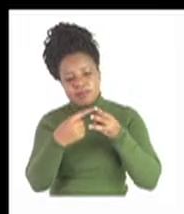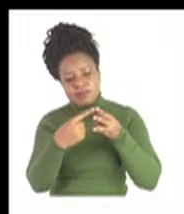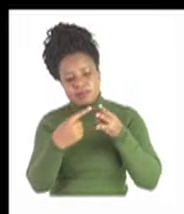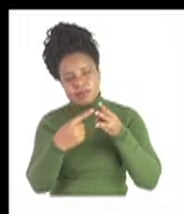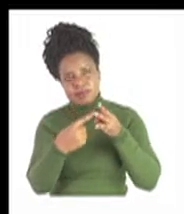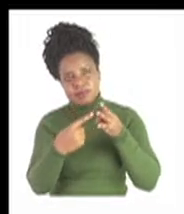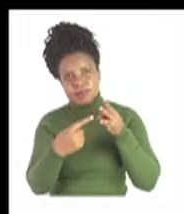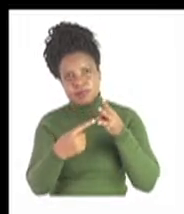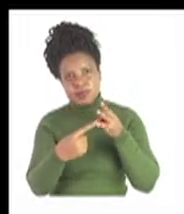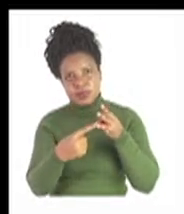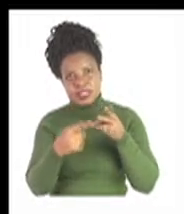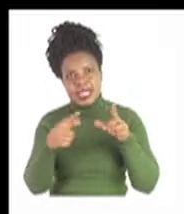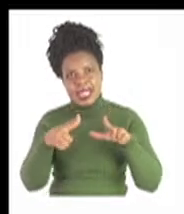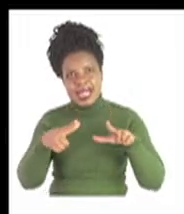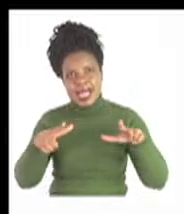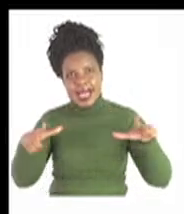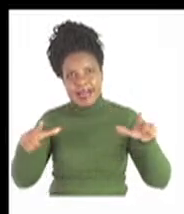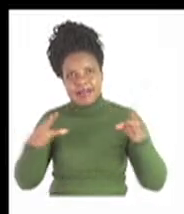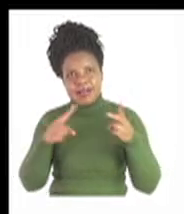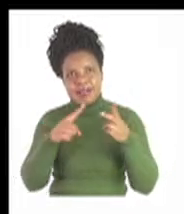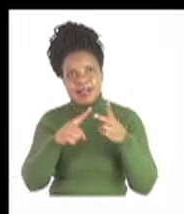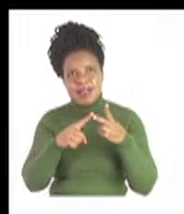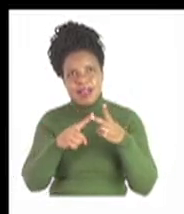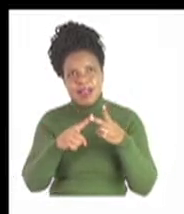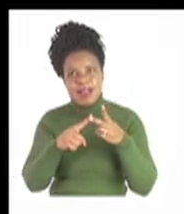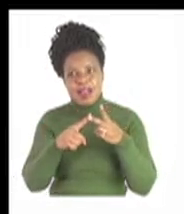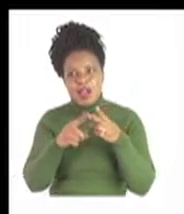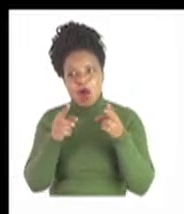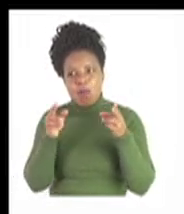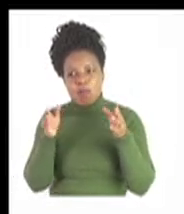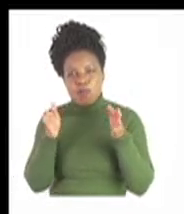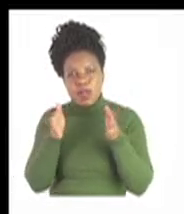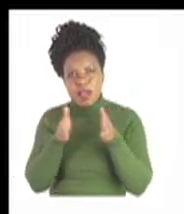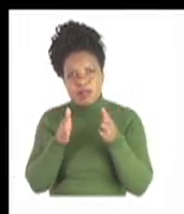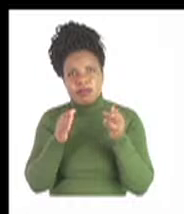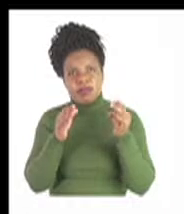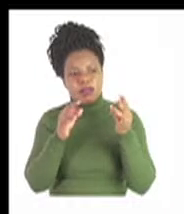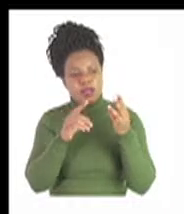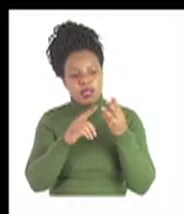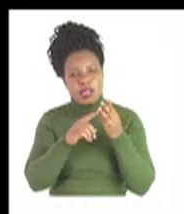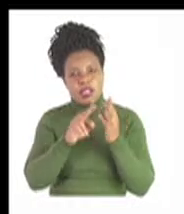namely the length, the breadth, which is the width, and the height.